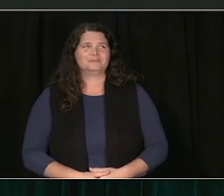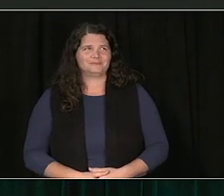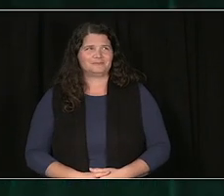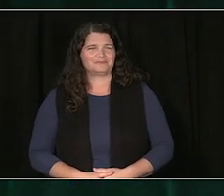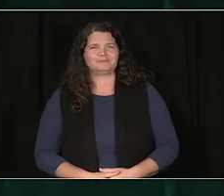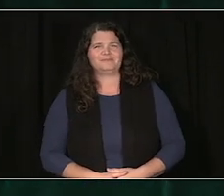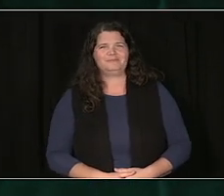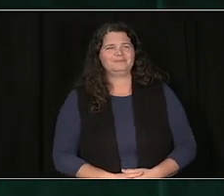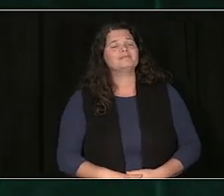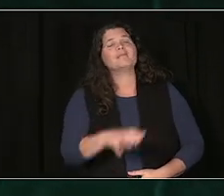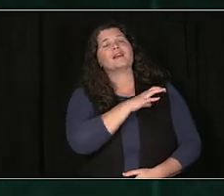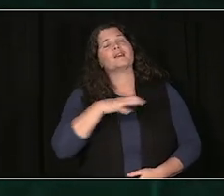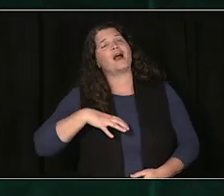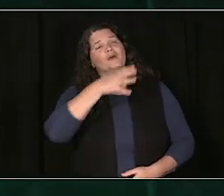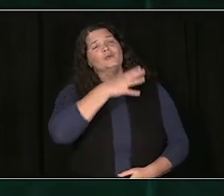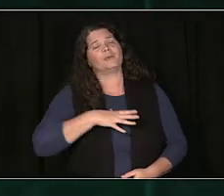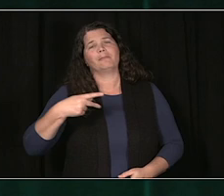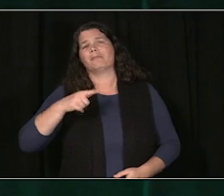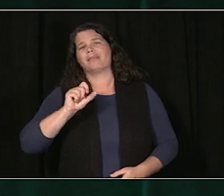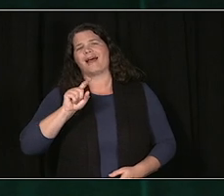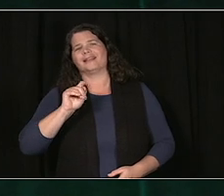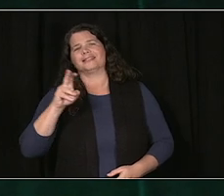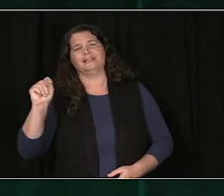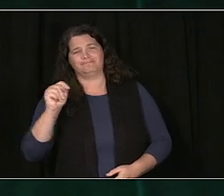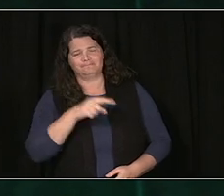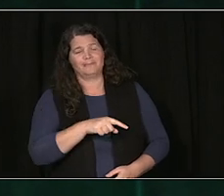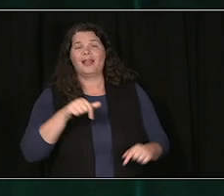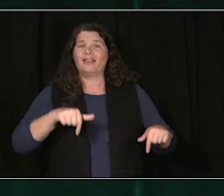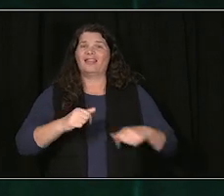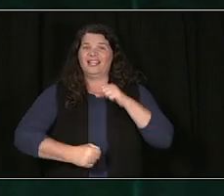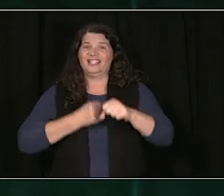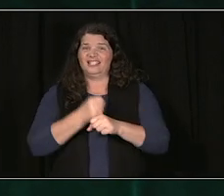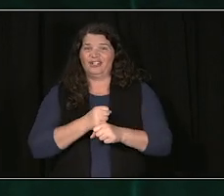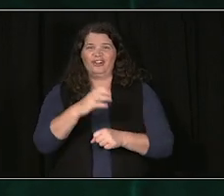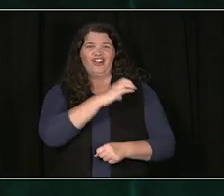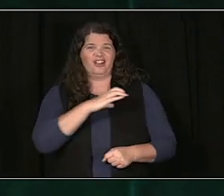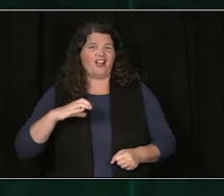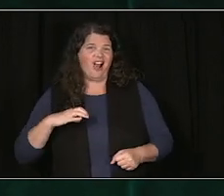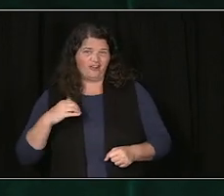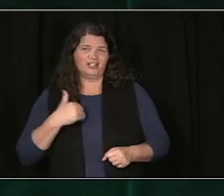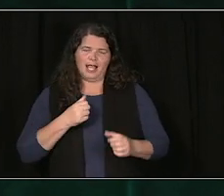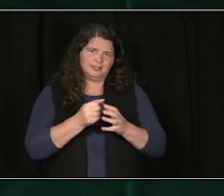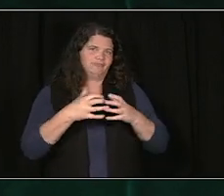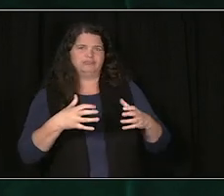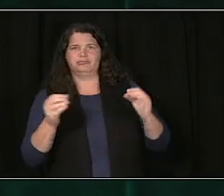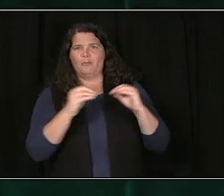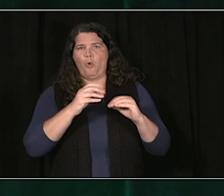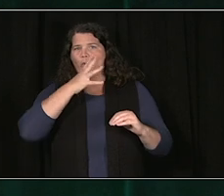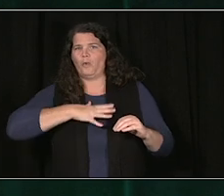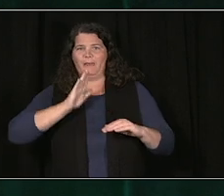Congresswoman Plaskett, this year, Congress welcomed a record number of women to both the House of Representatives and the